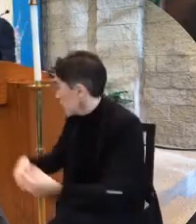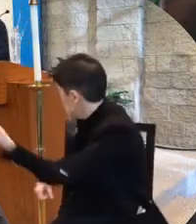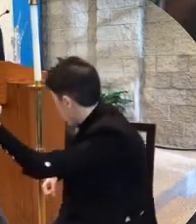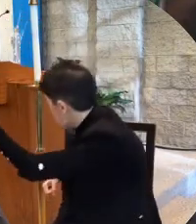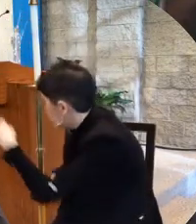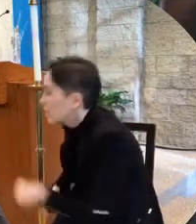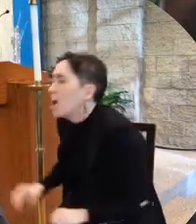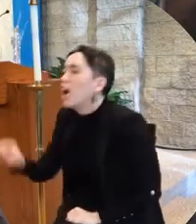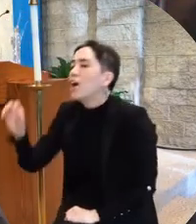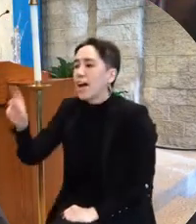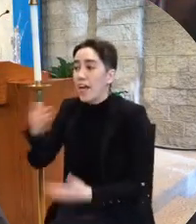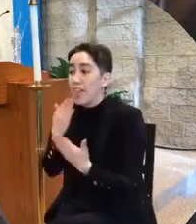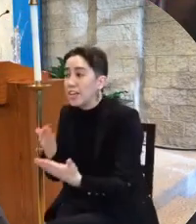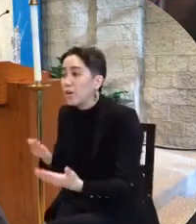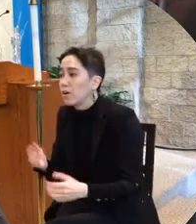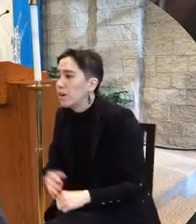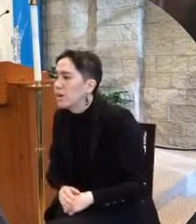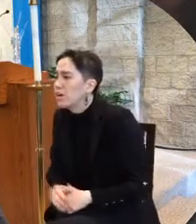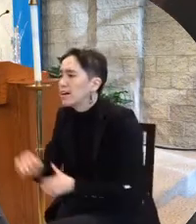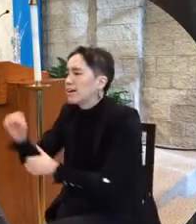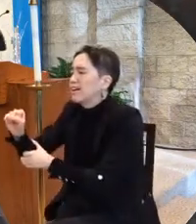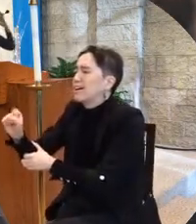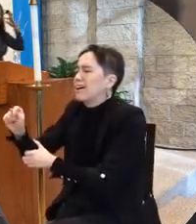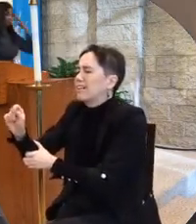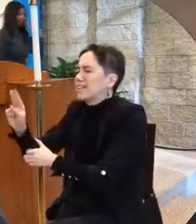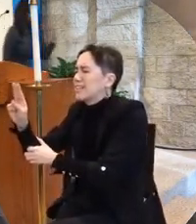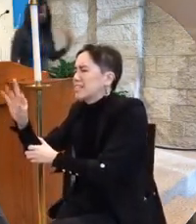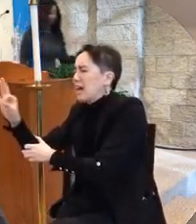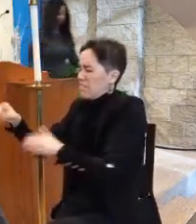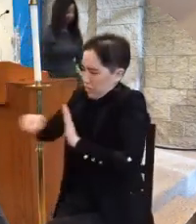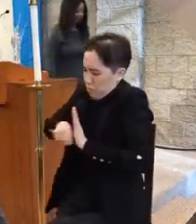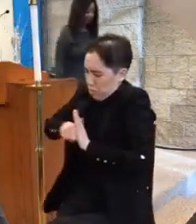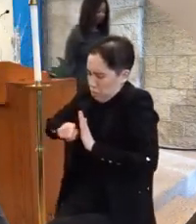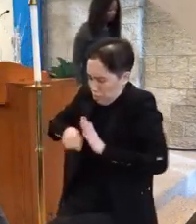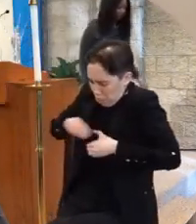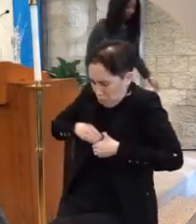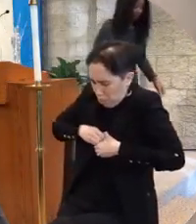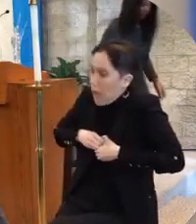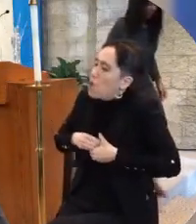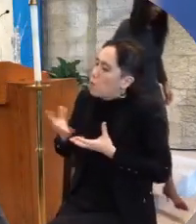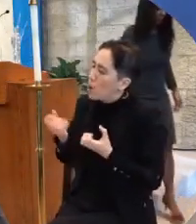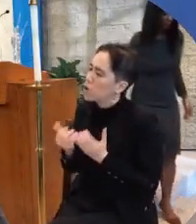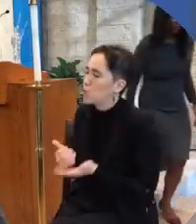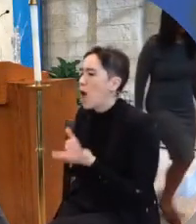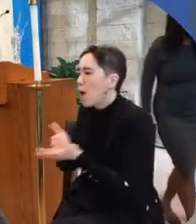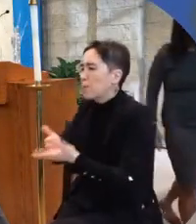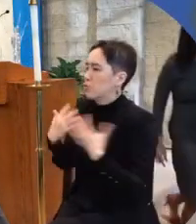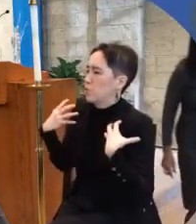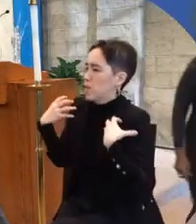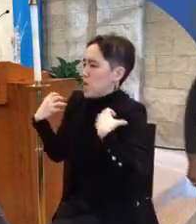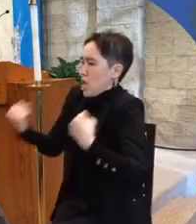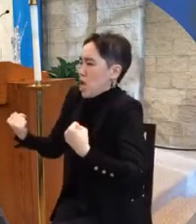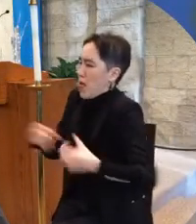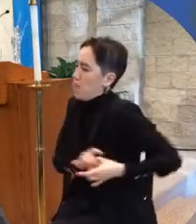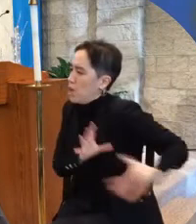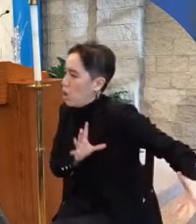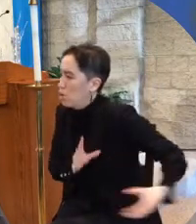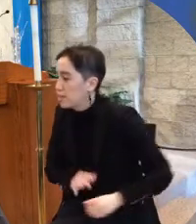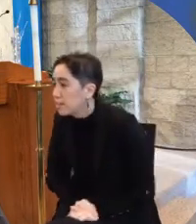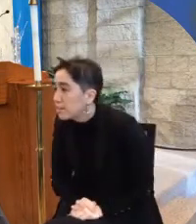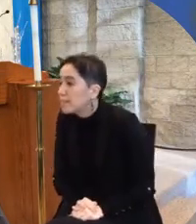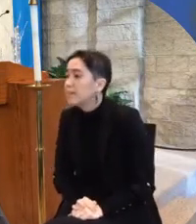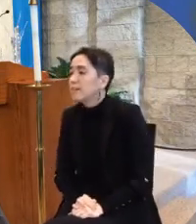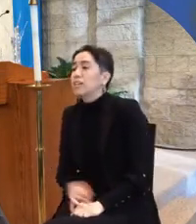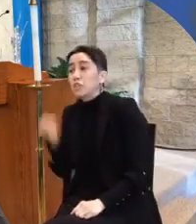reminder, if you're interested in signing up for the Prosperity Class 3, it begins Tuesday evening, please sign up in the Garden Court so we can have material ready for